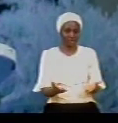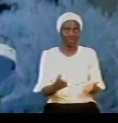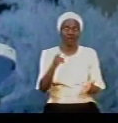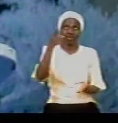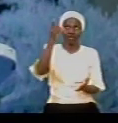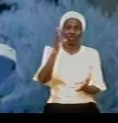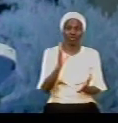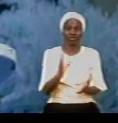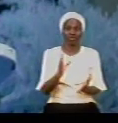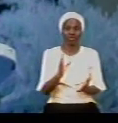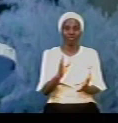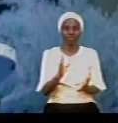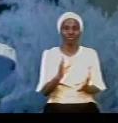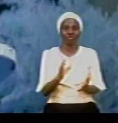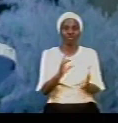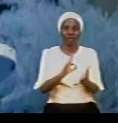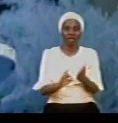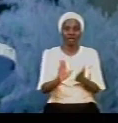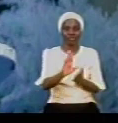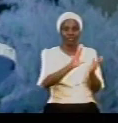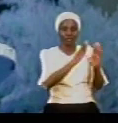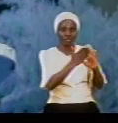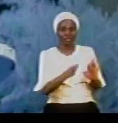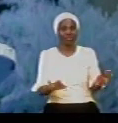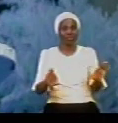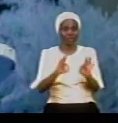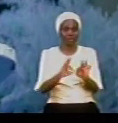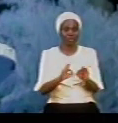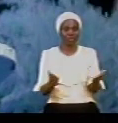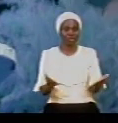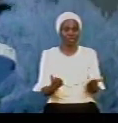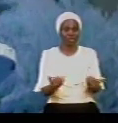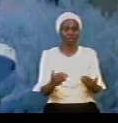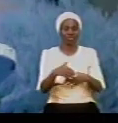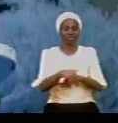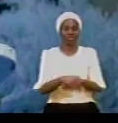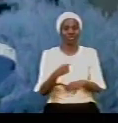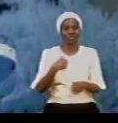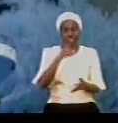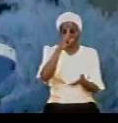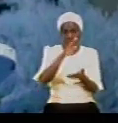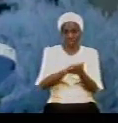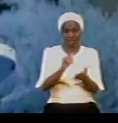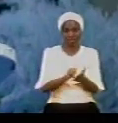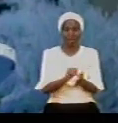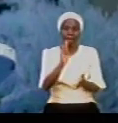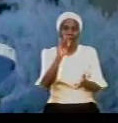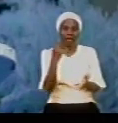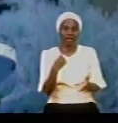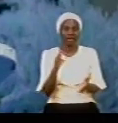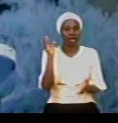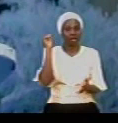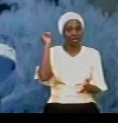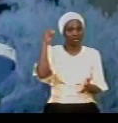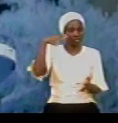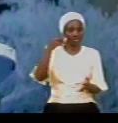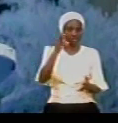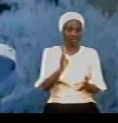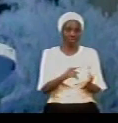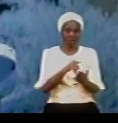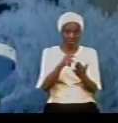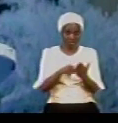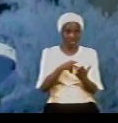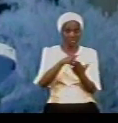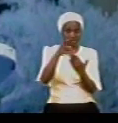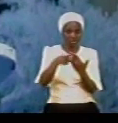of God, this program is your program as well as the program of everybody. And we